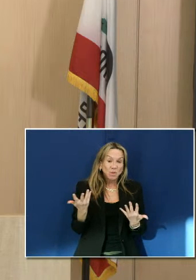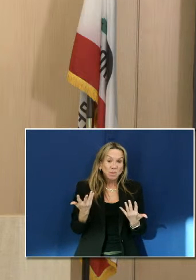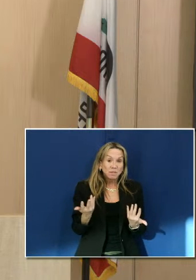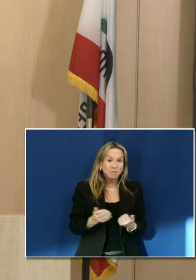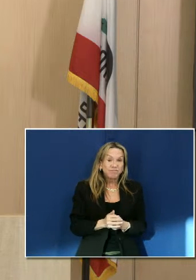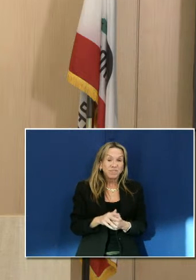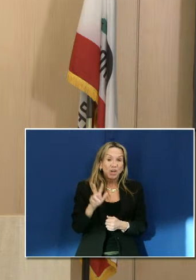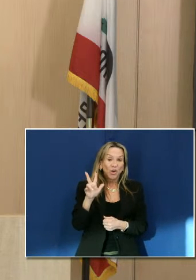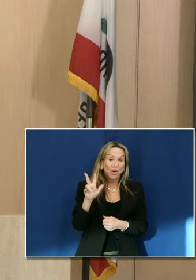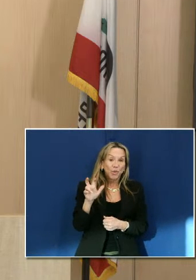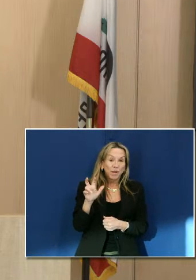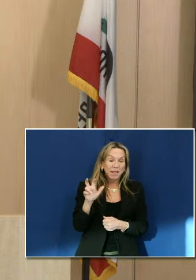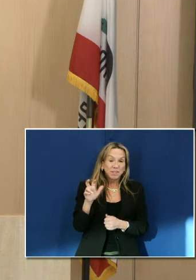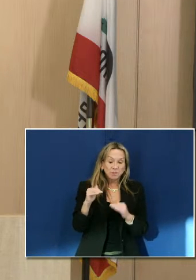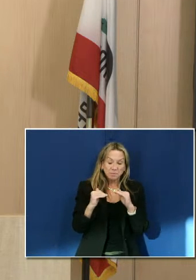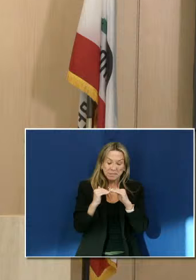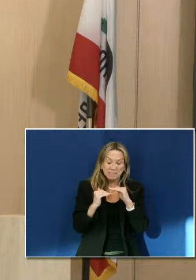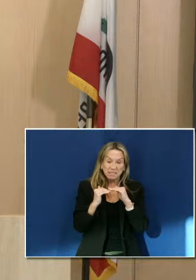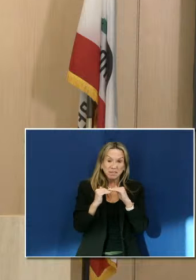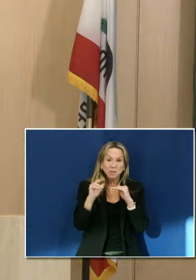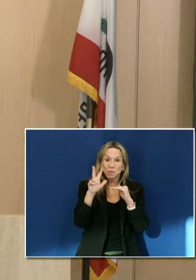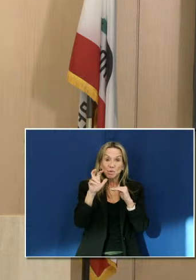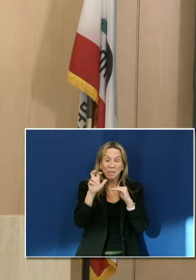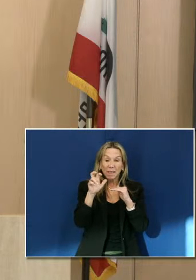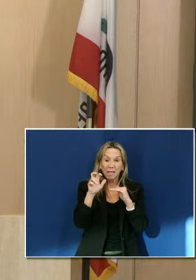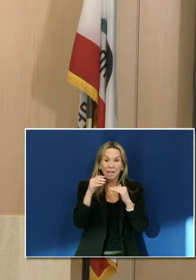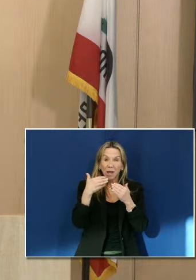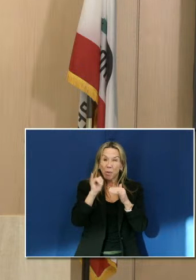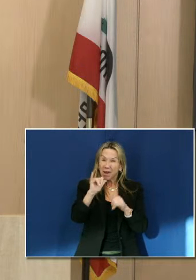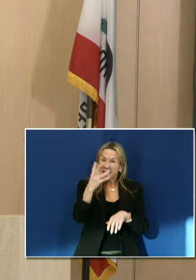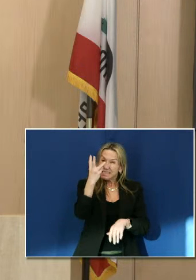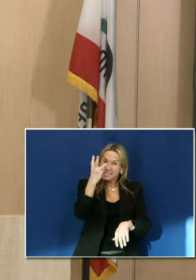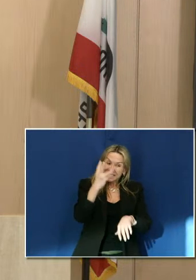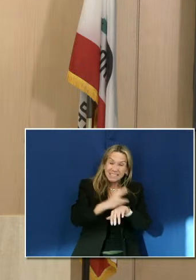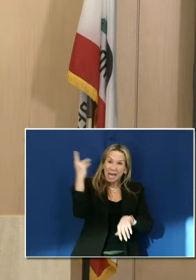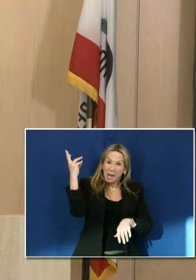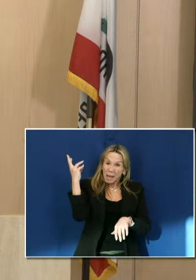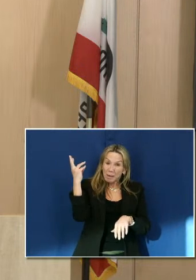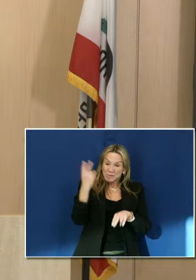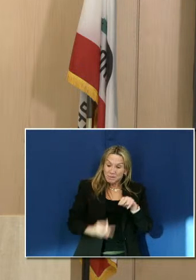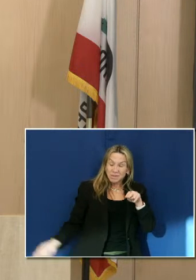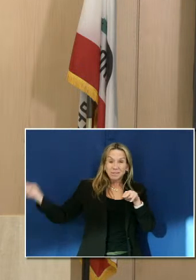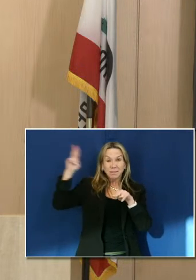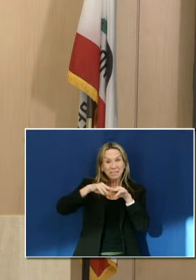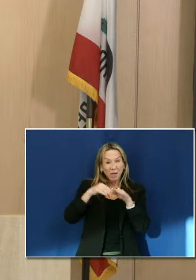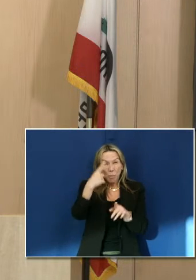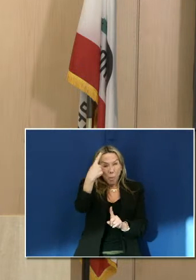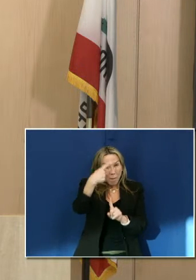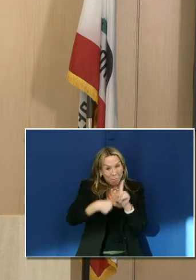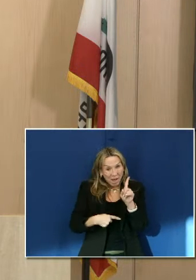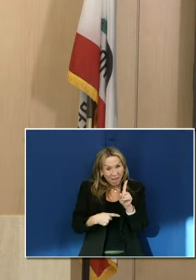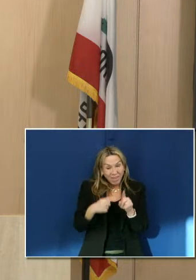under 300, almost a six-fold increase in a little over a month.